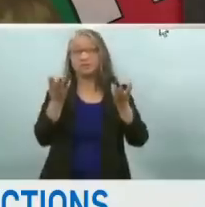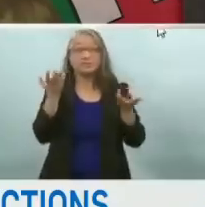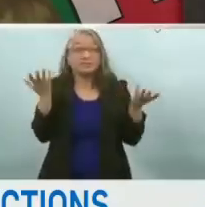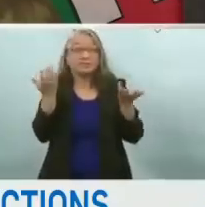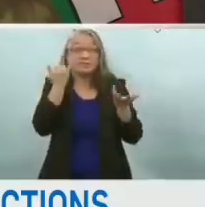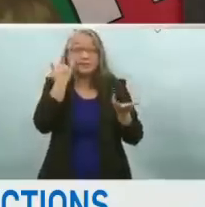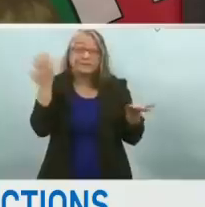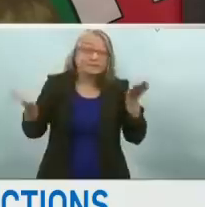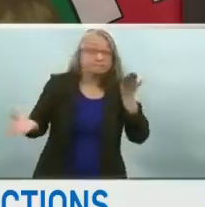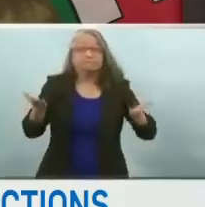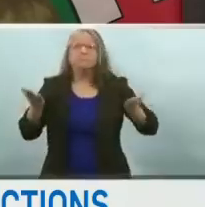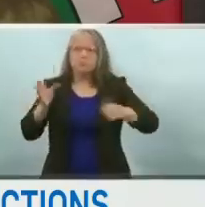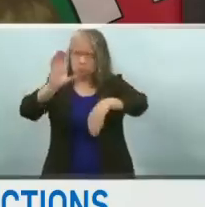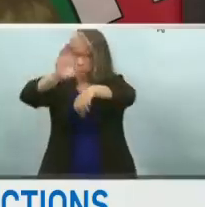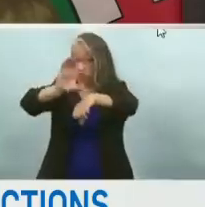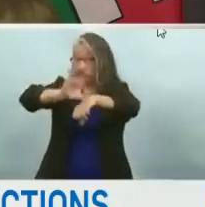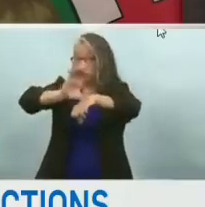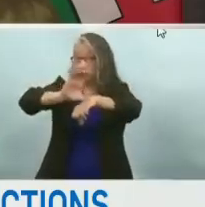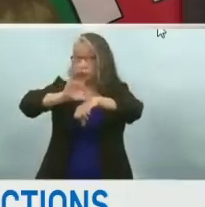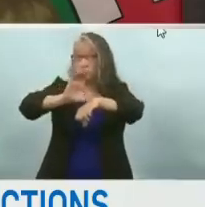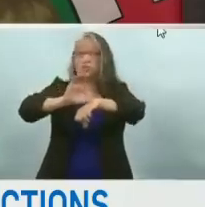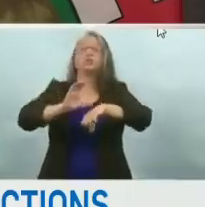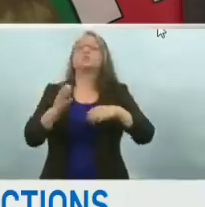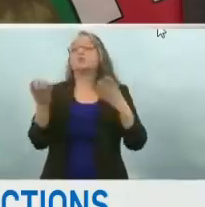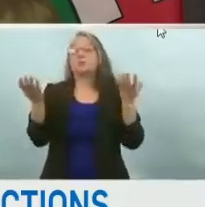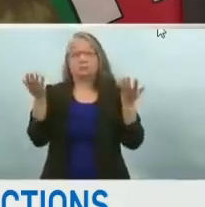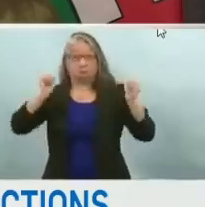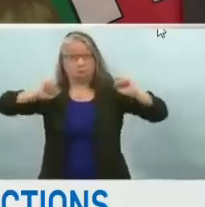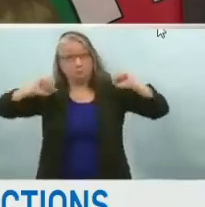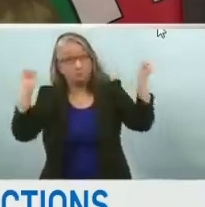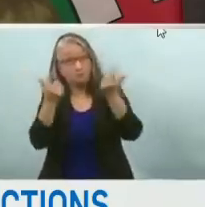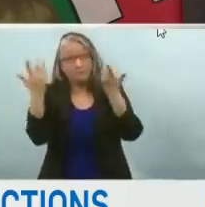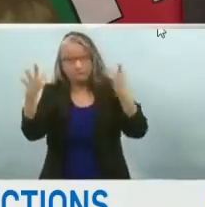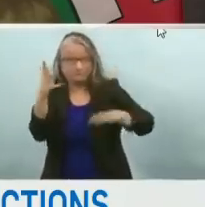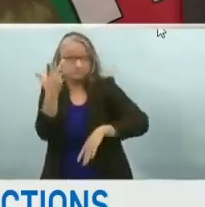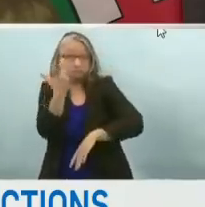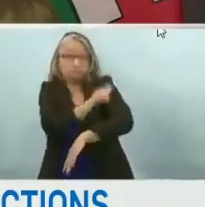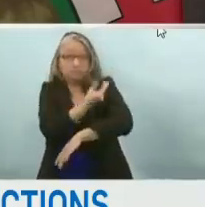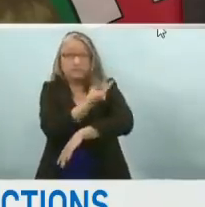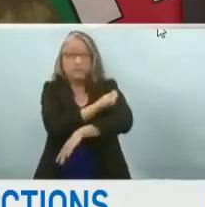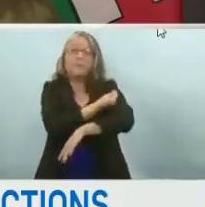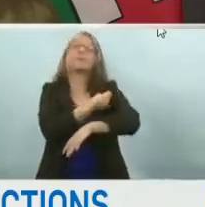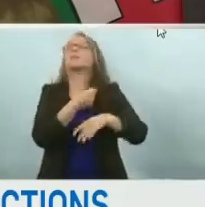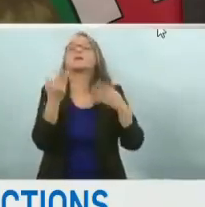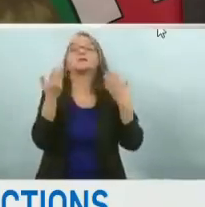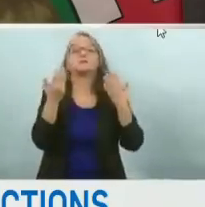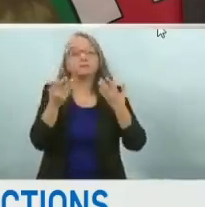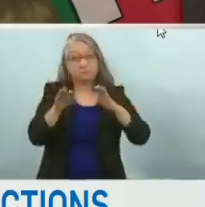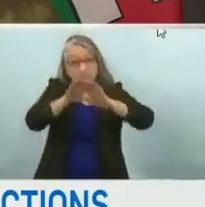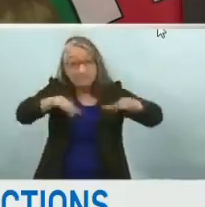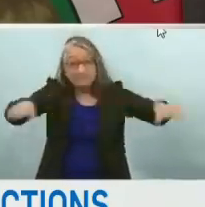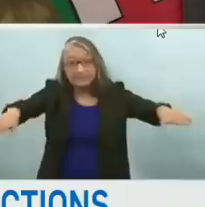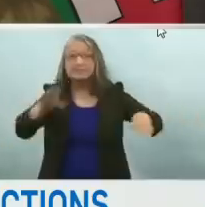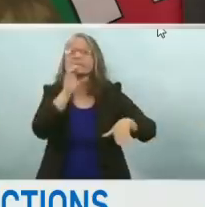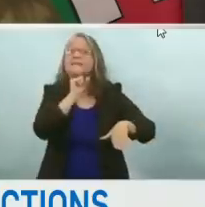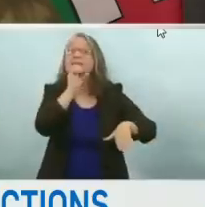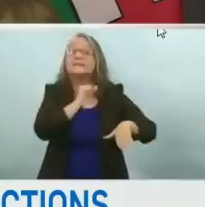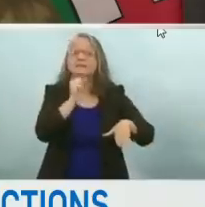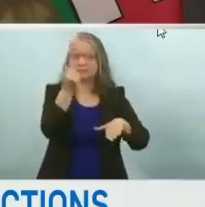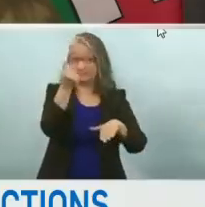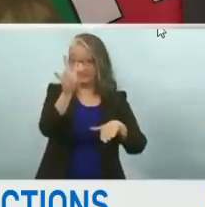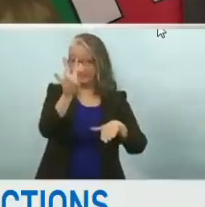tomorrow midnight. The next restriction that we are moving to is a